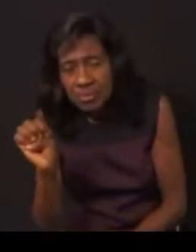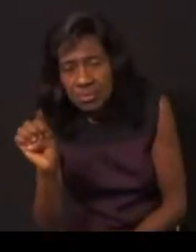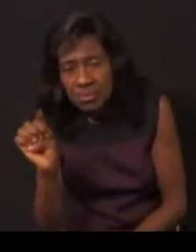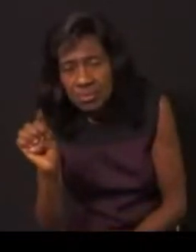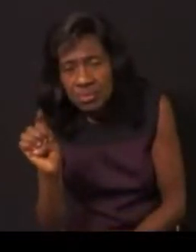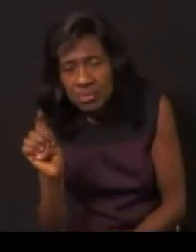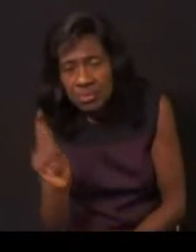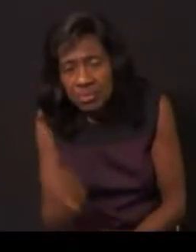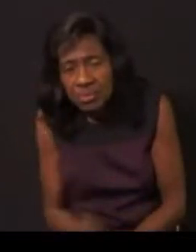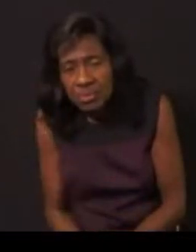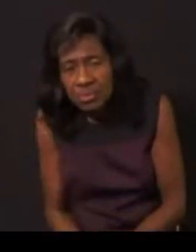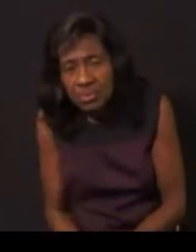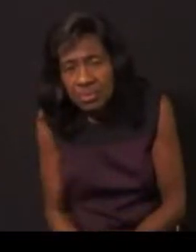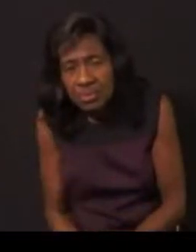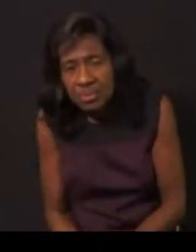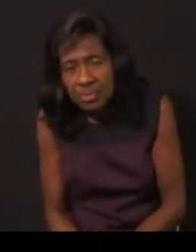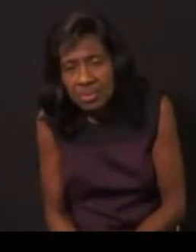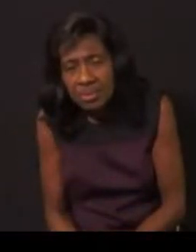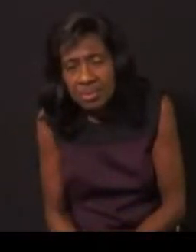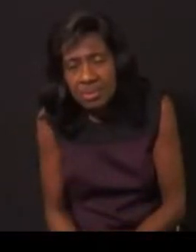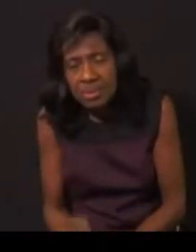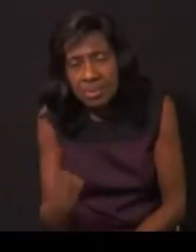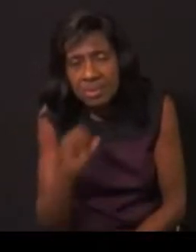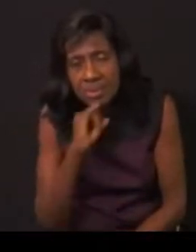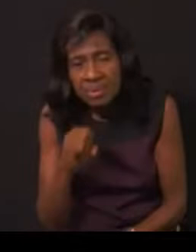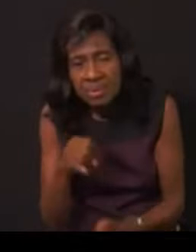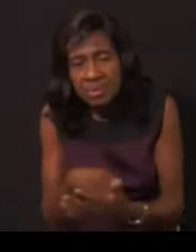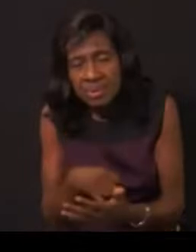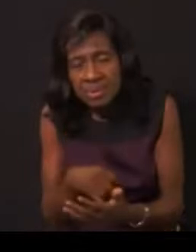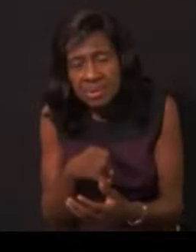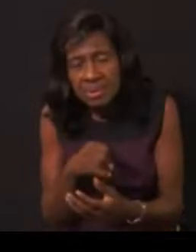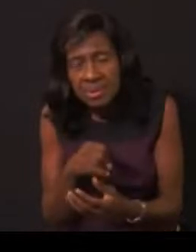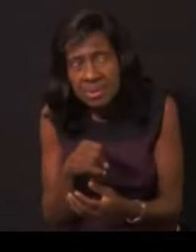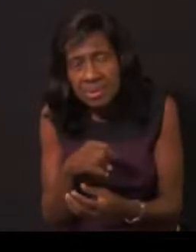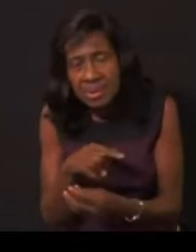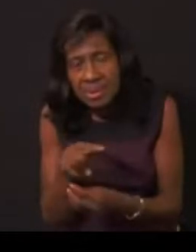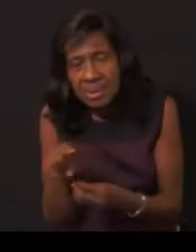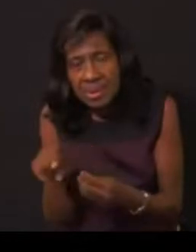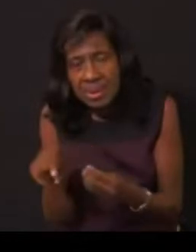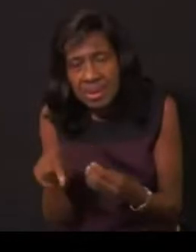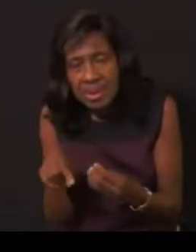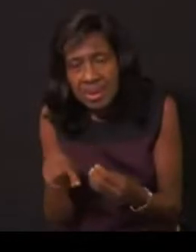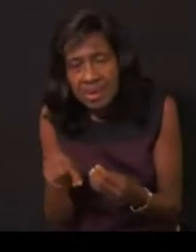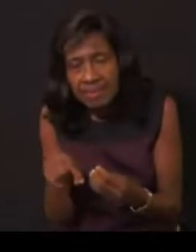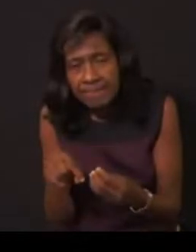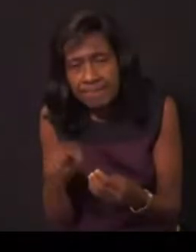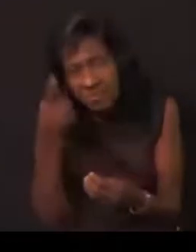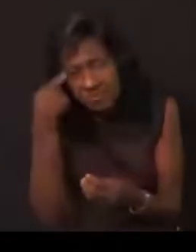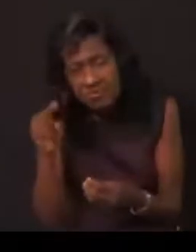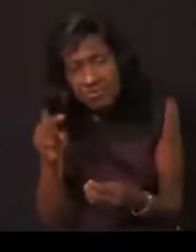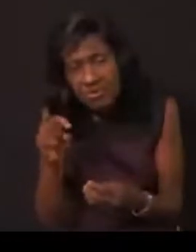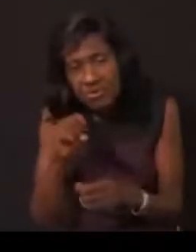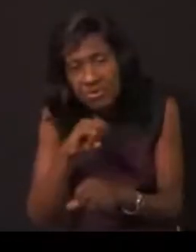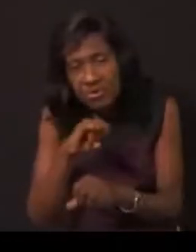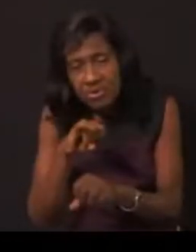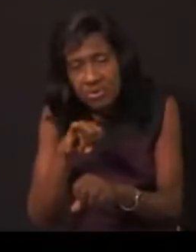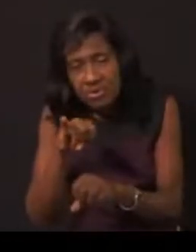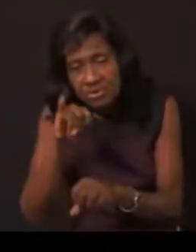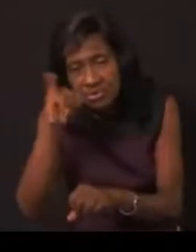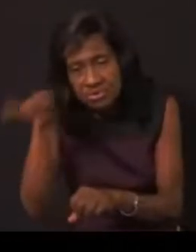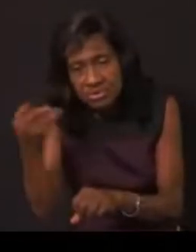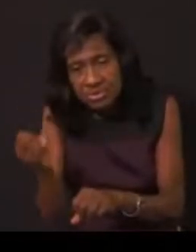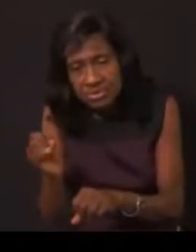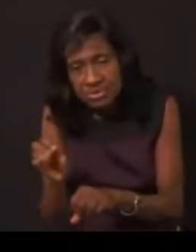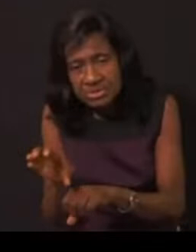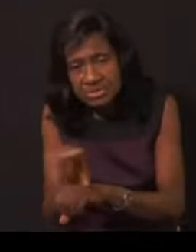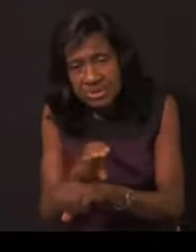and non-return and residents, and or does this also, will this apply to tourists as well? For the moment, it